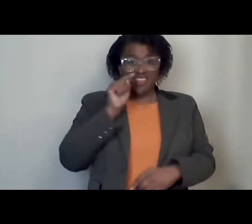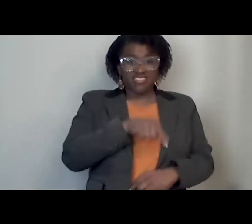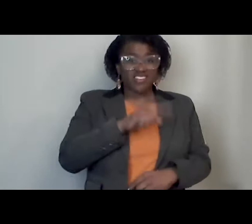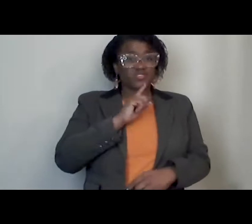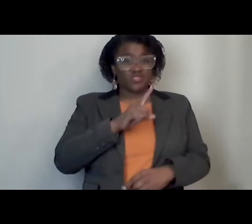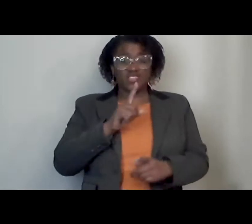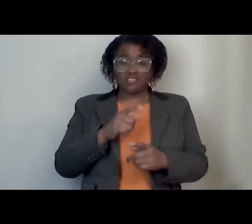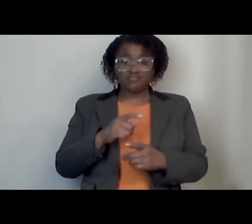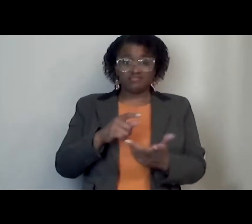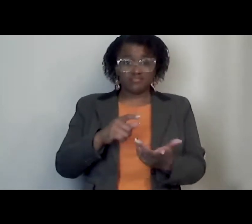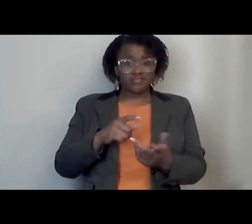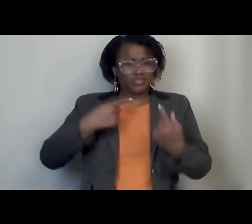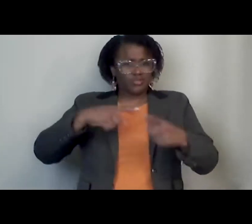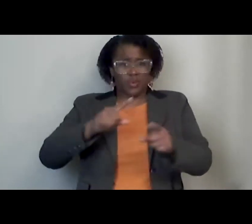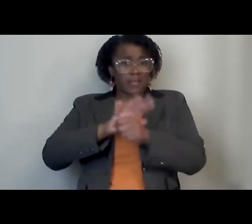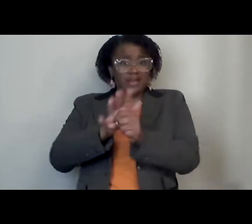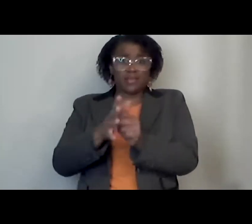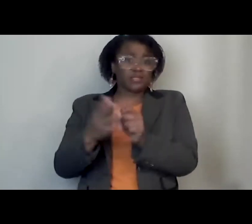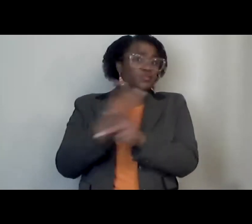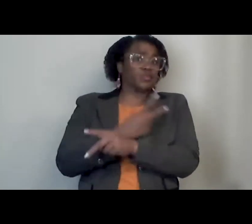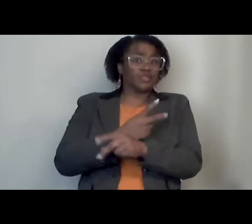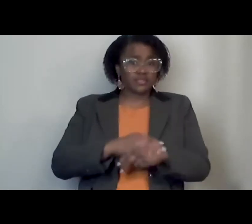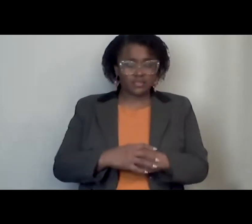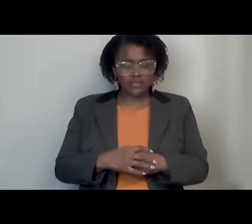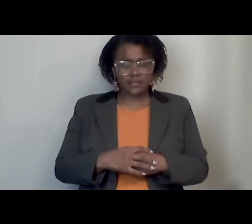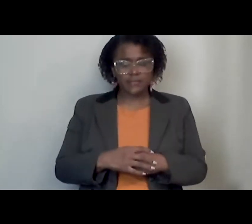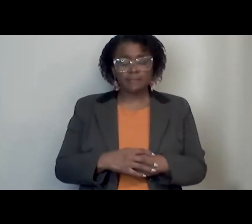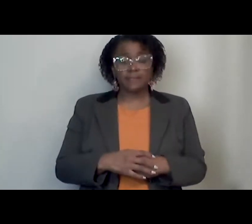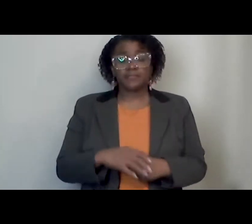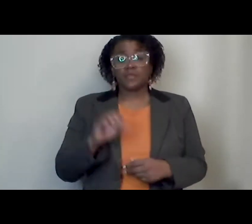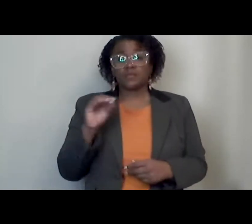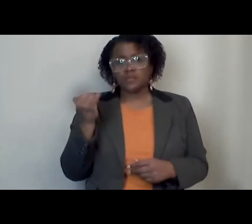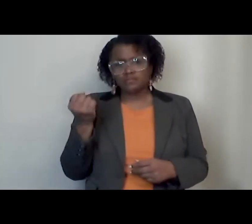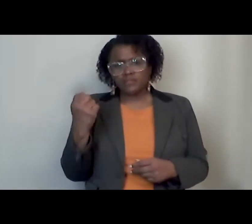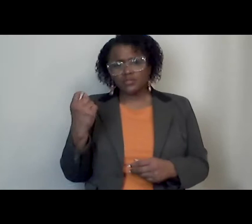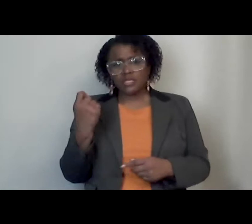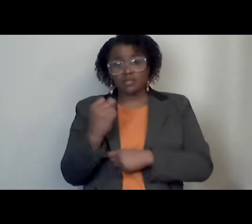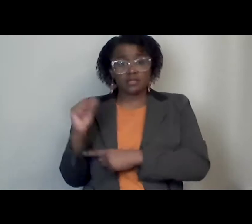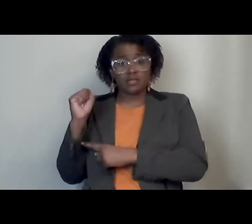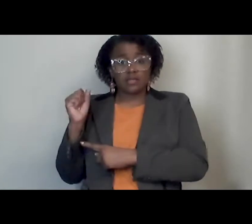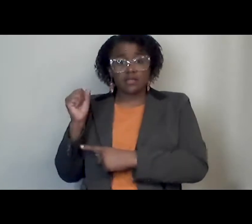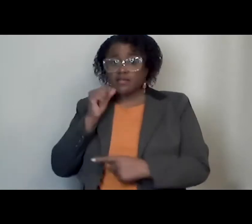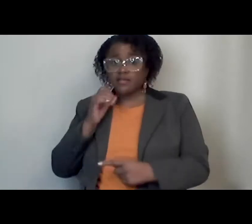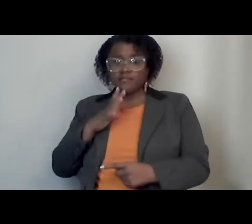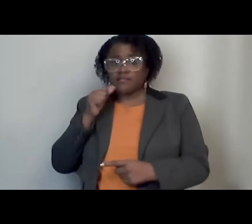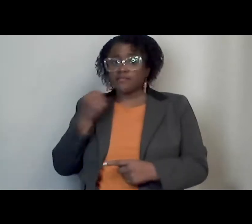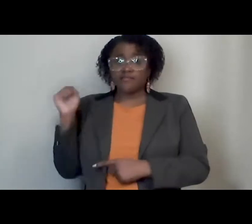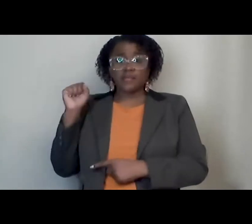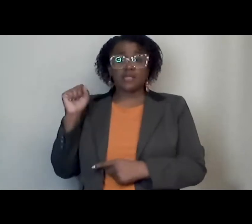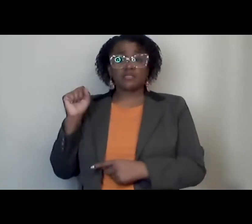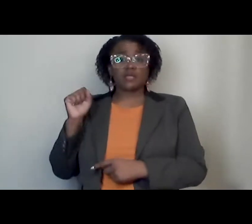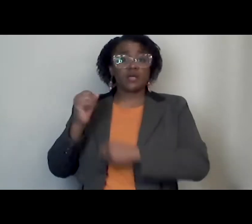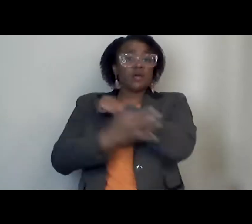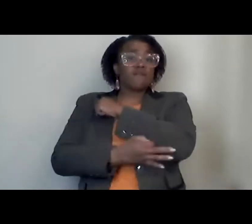deadly in a pandemic. And so, in the words of feminist foreign policy leader, the